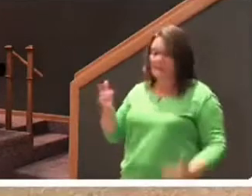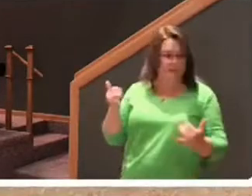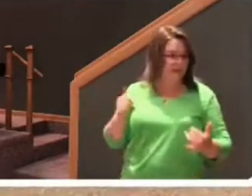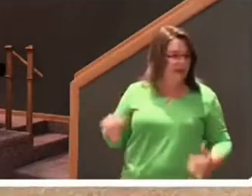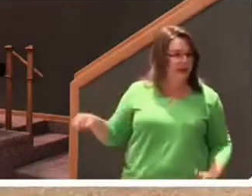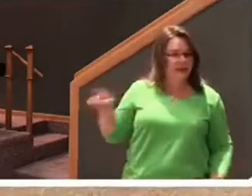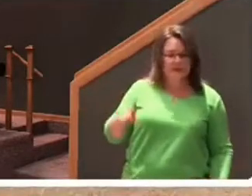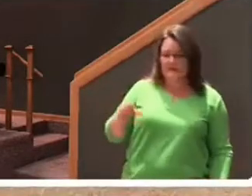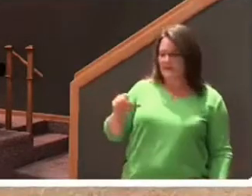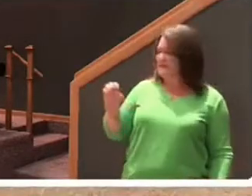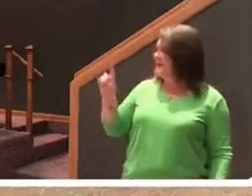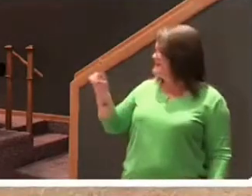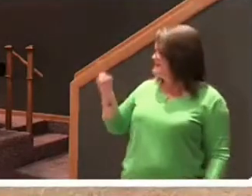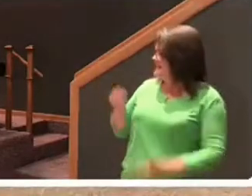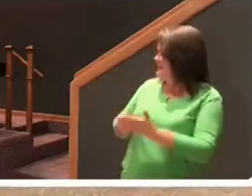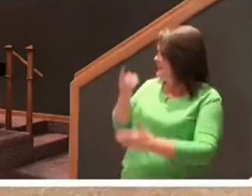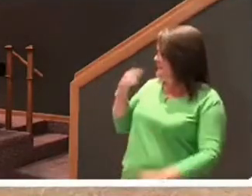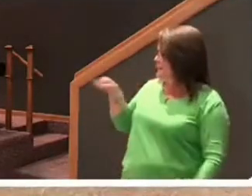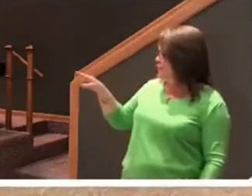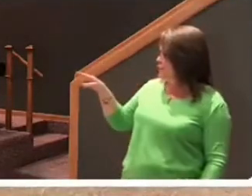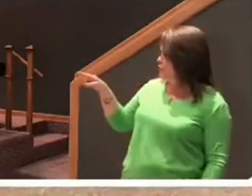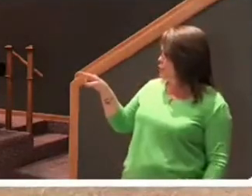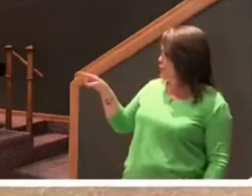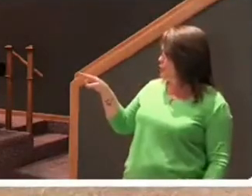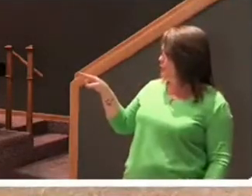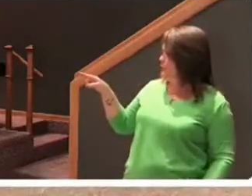is seed money for you.